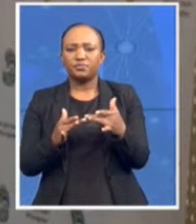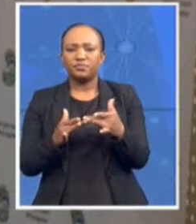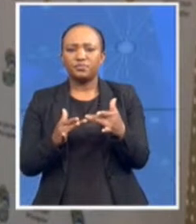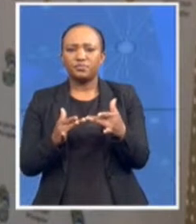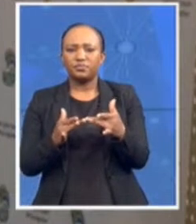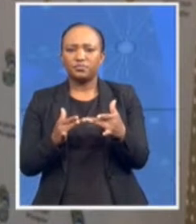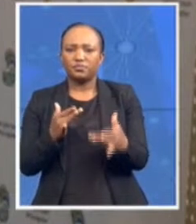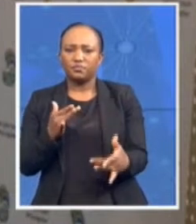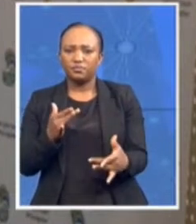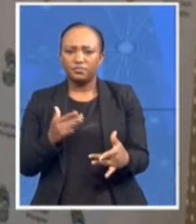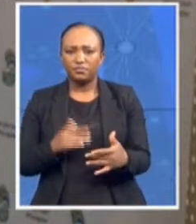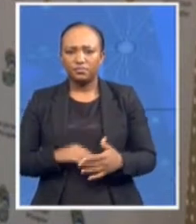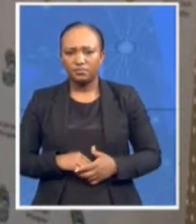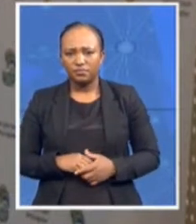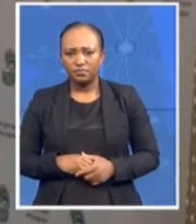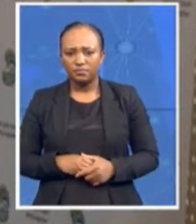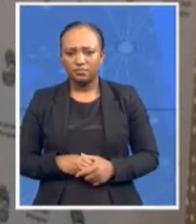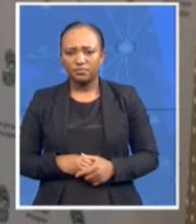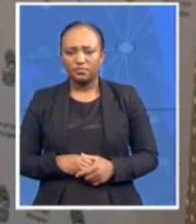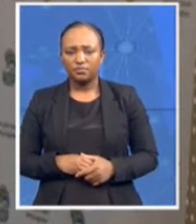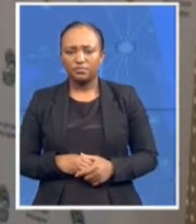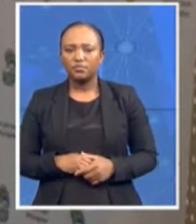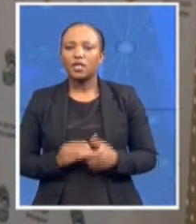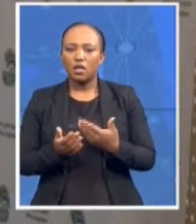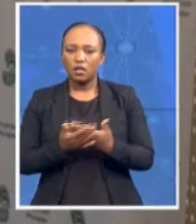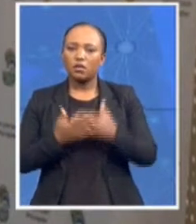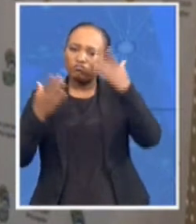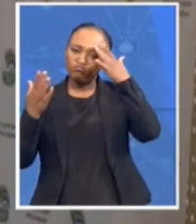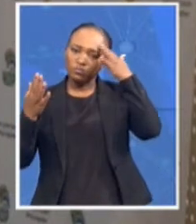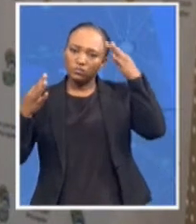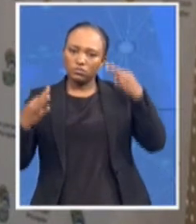decision based on what they would have said.